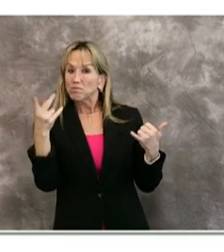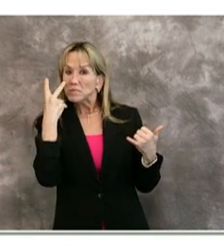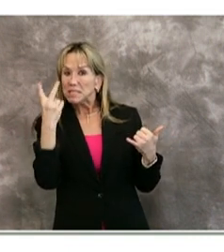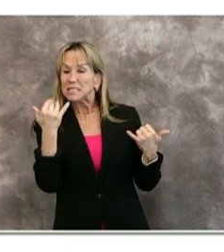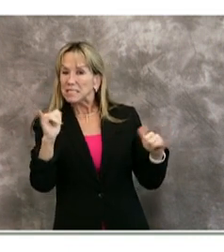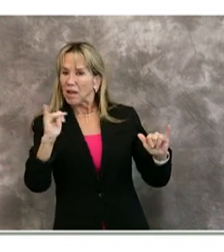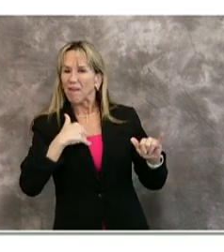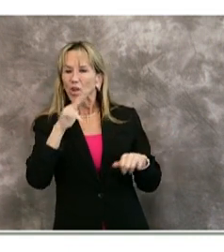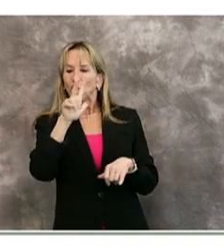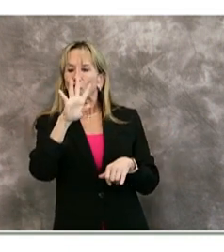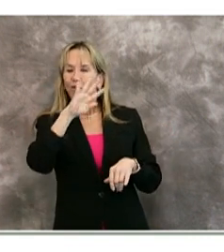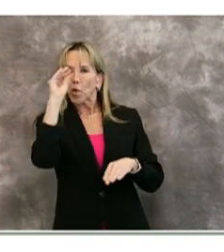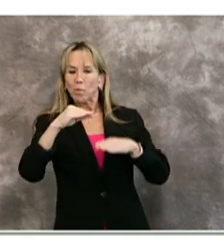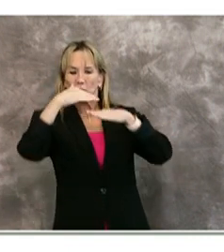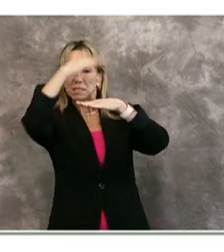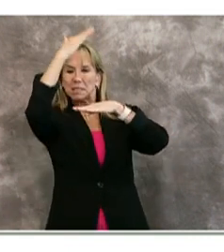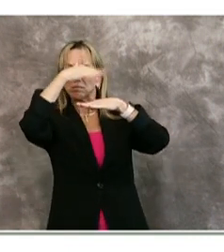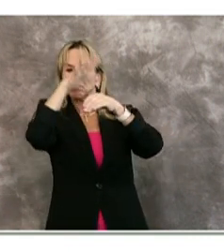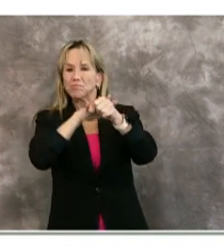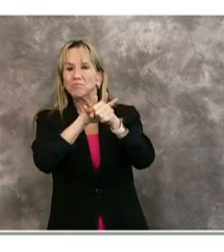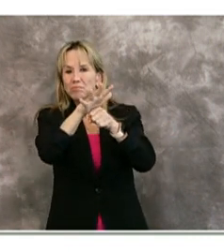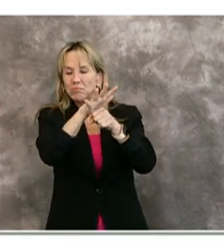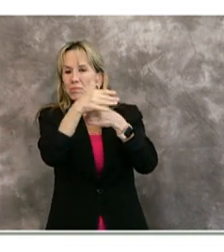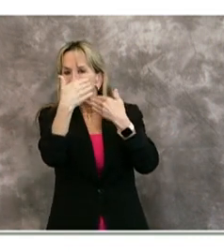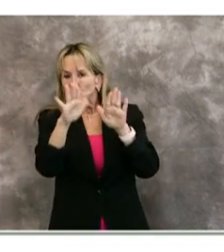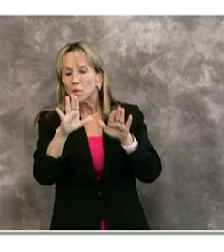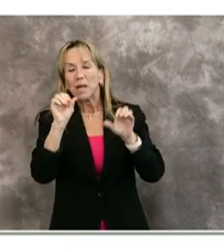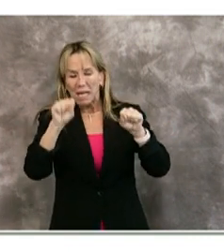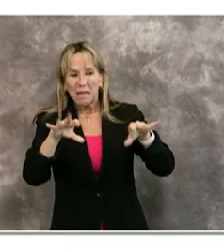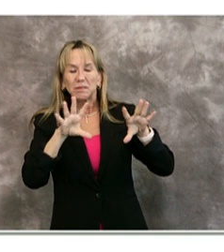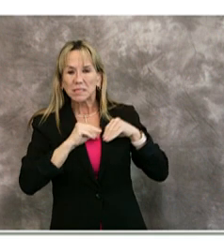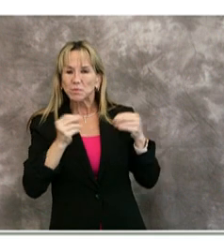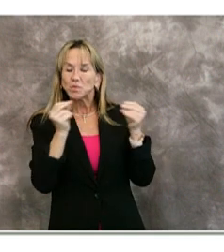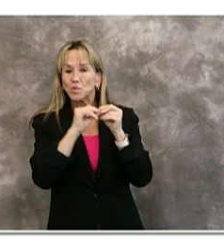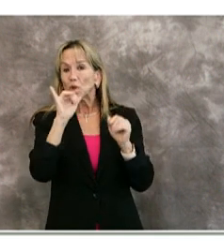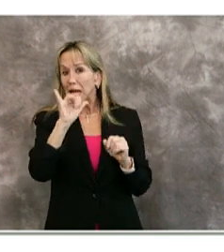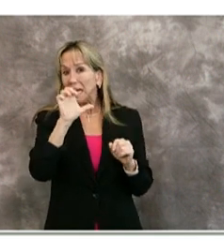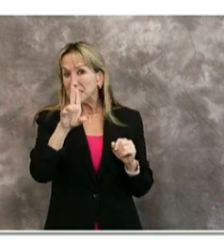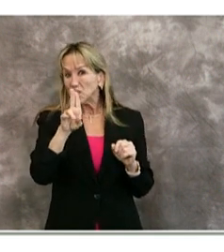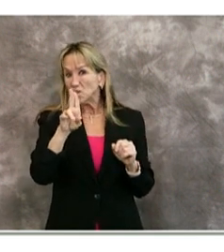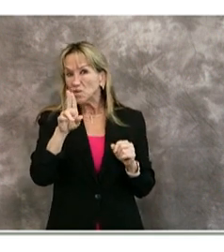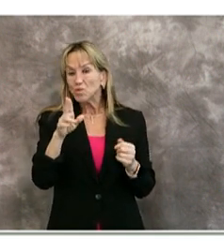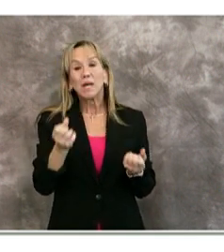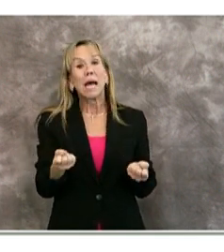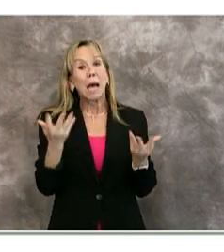at 34% and for ICU admissions at 36%.